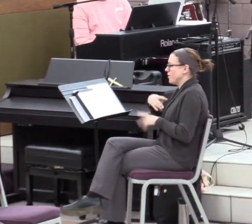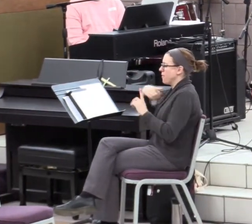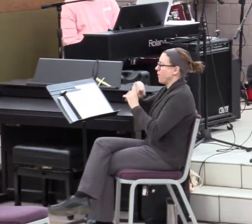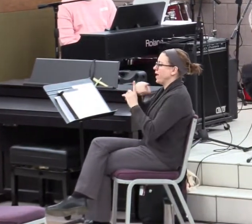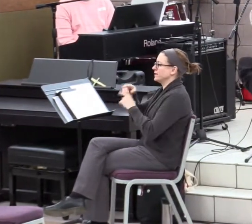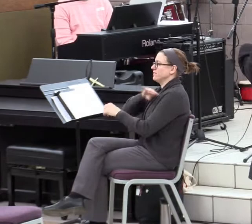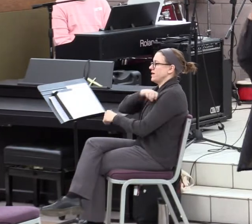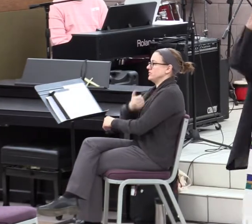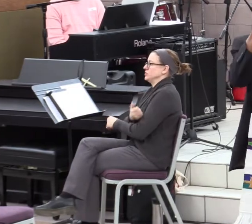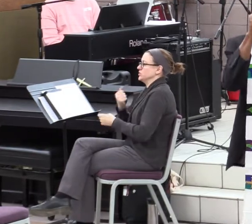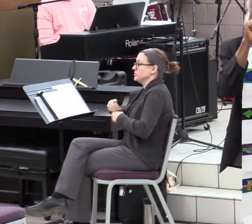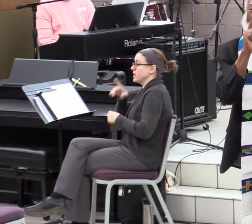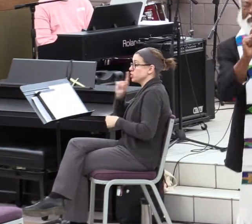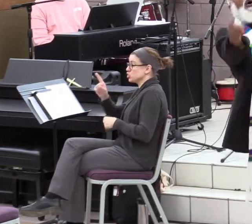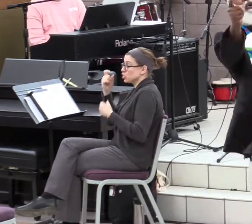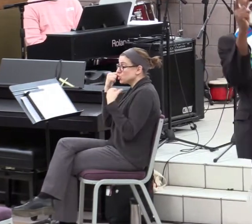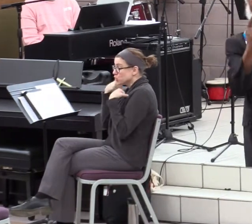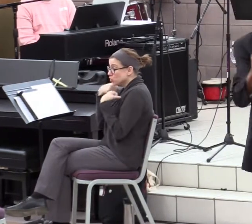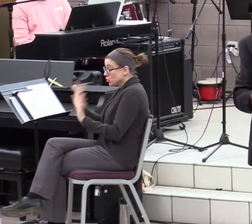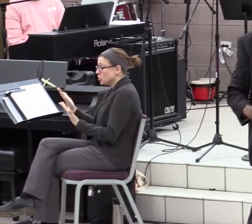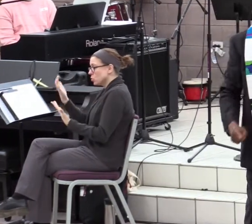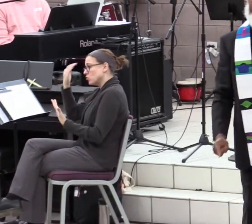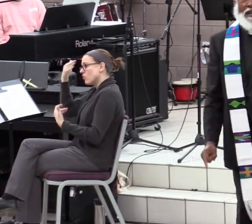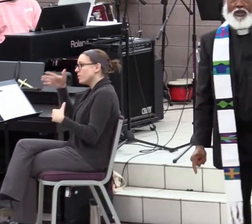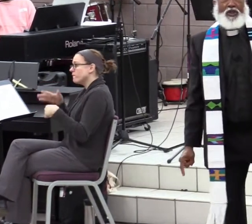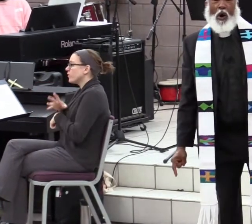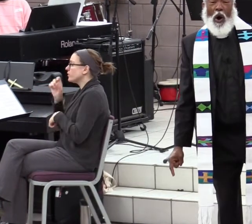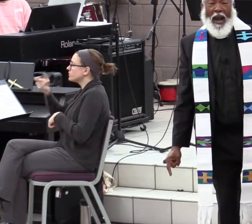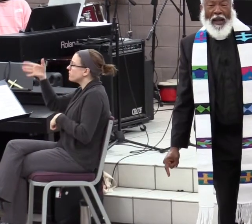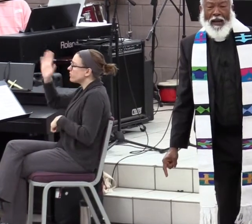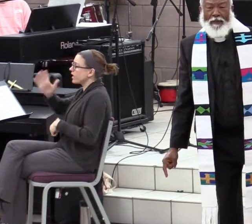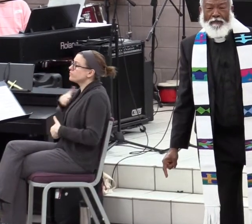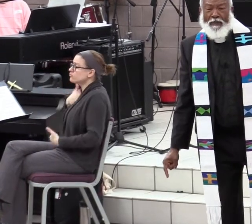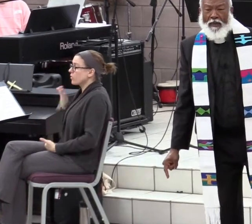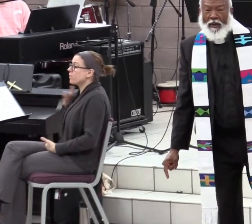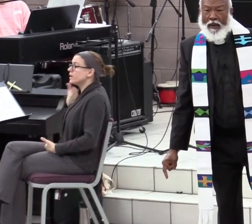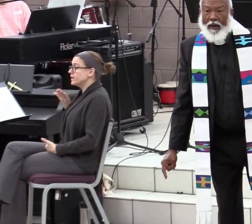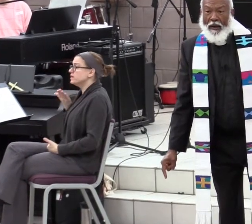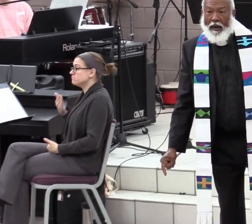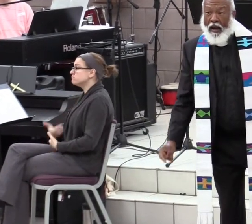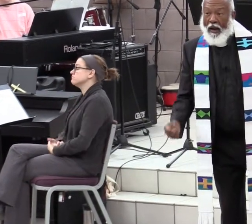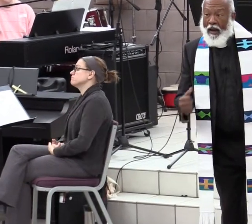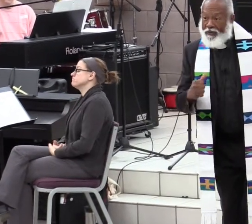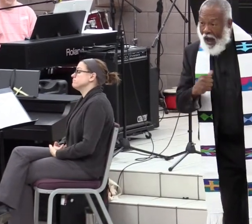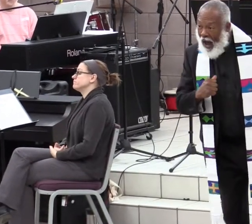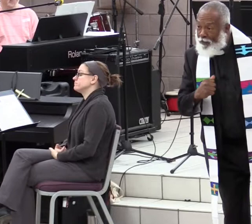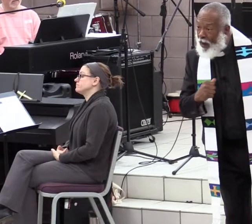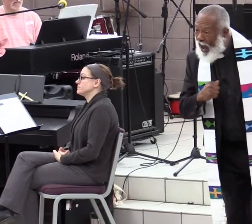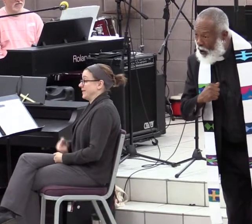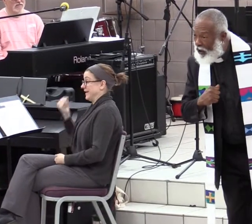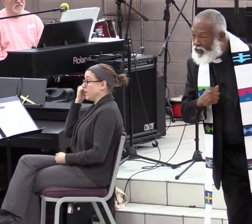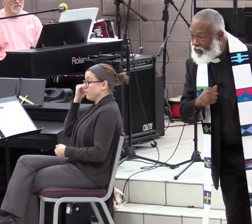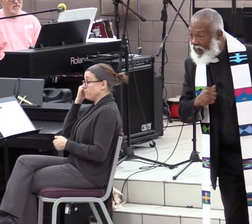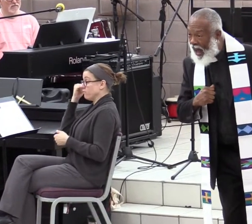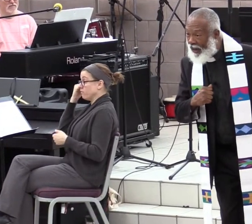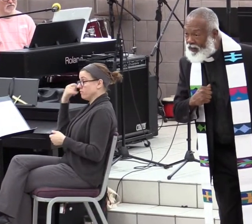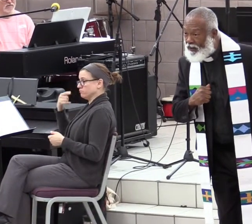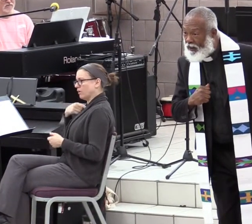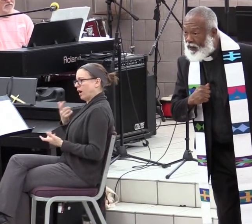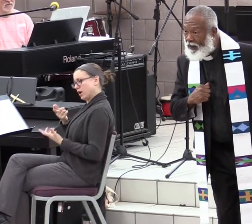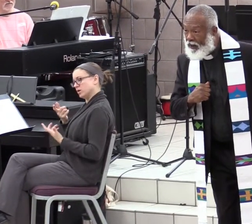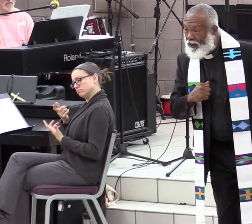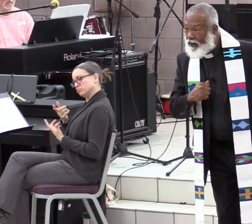that you know the fullness of God's joy. If I buy onto